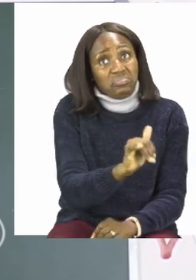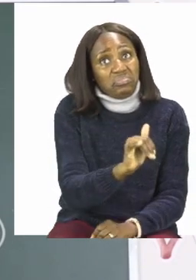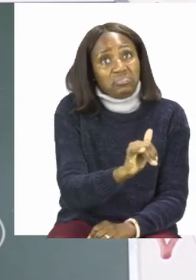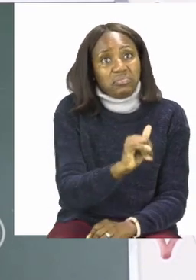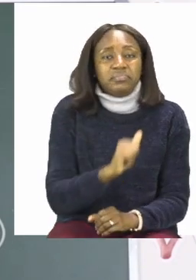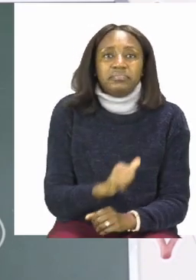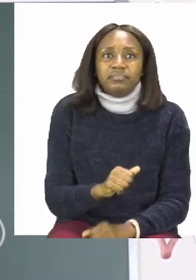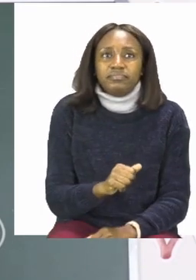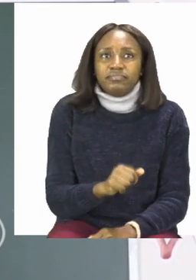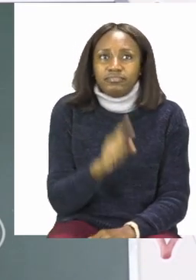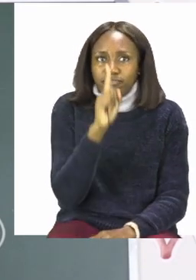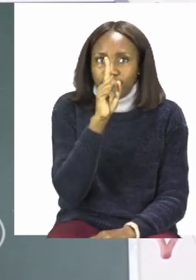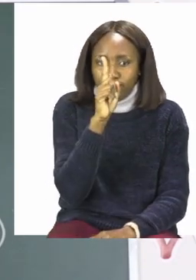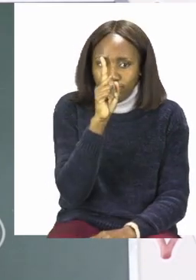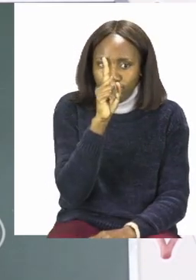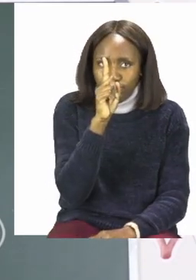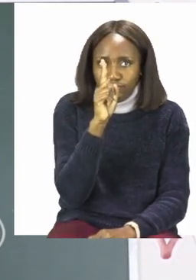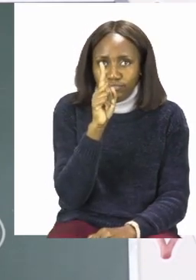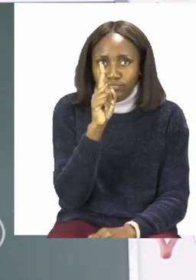people.